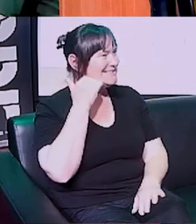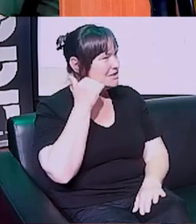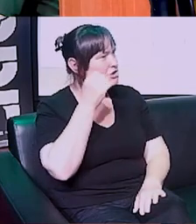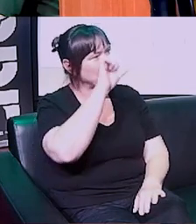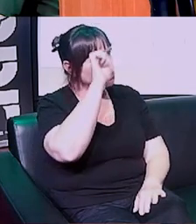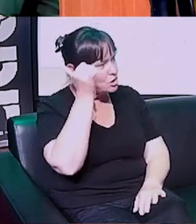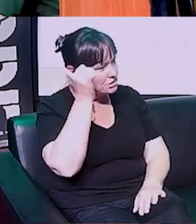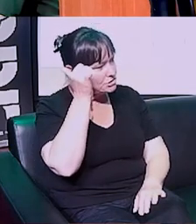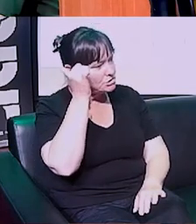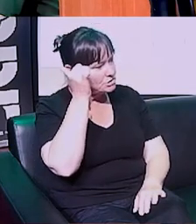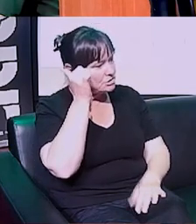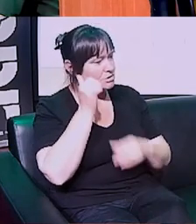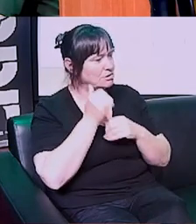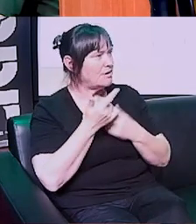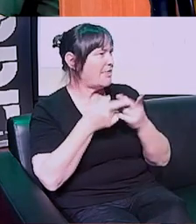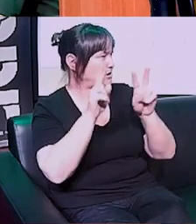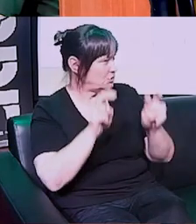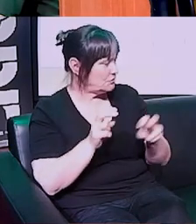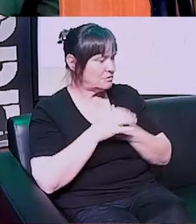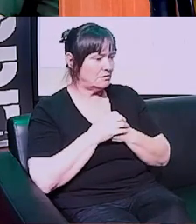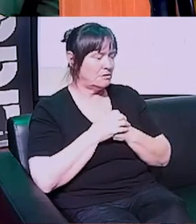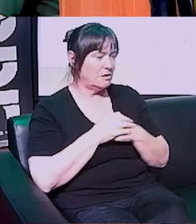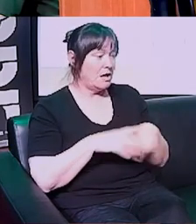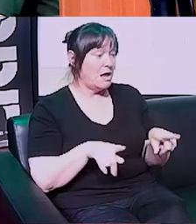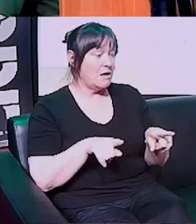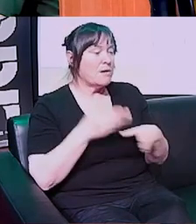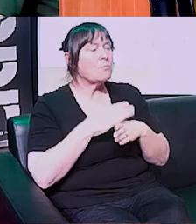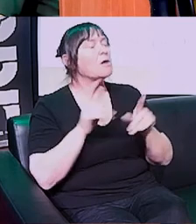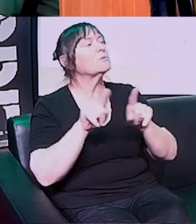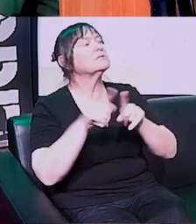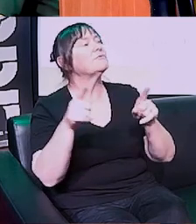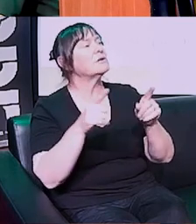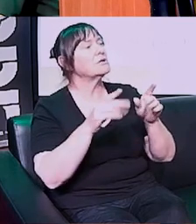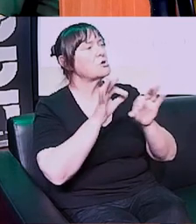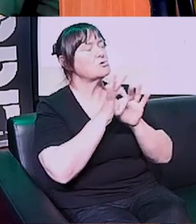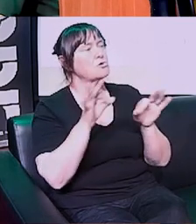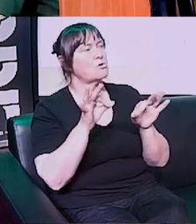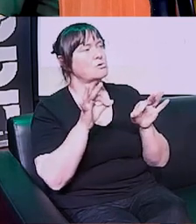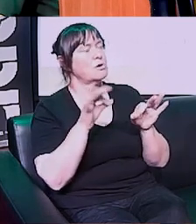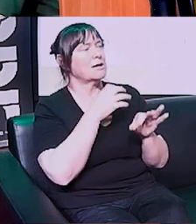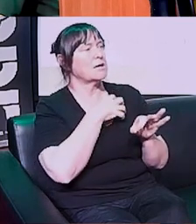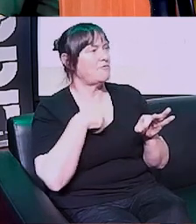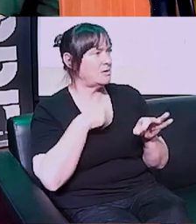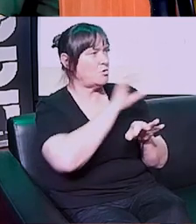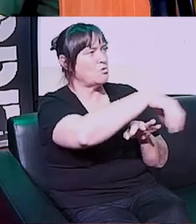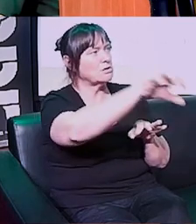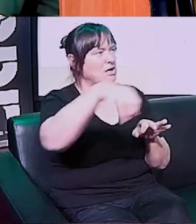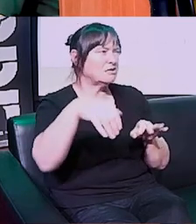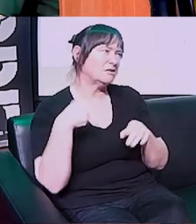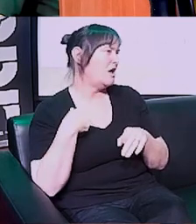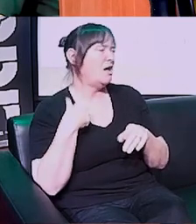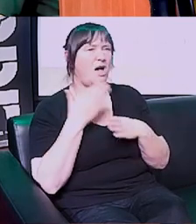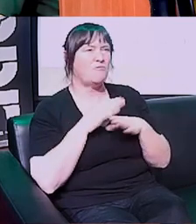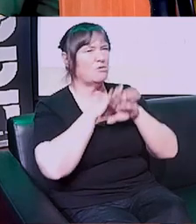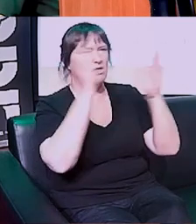knowledge and small islands issues. But I also worked with different NGOs. So I've worked all around the world. I've worked